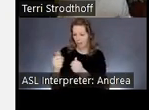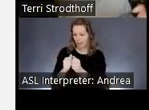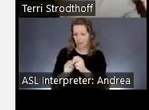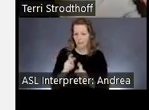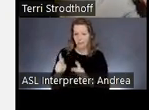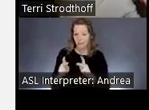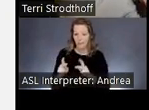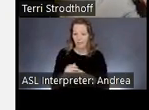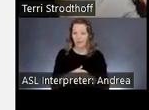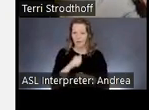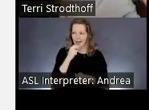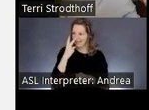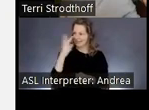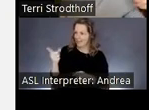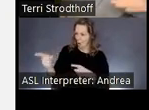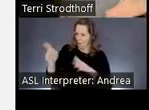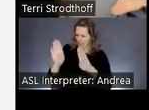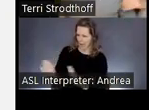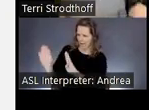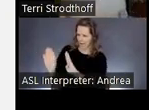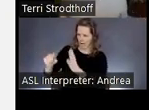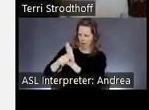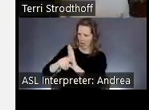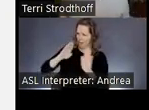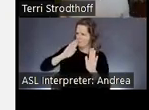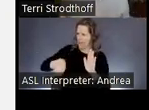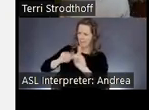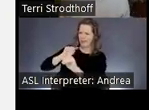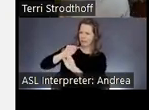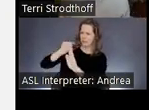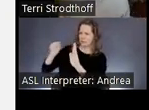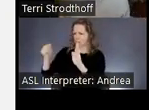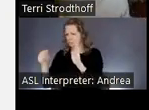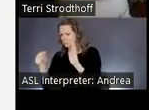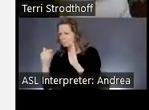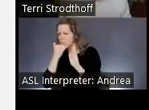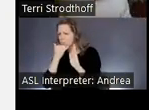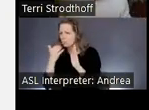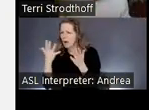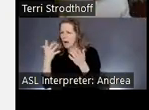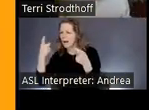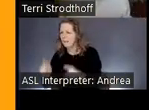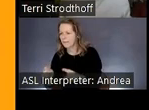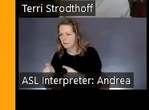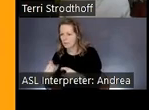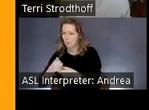not seeing them as their behavior. We're getting behind it and understanding where that behavior comes from.